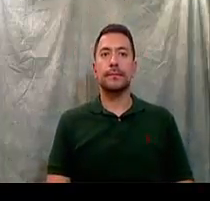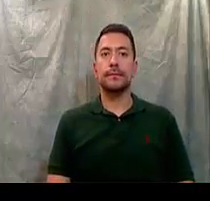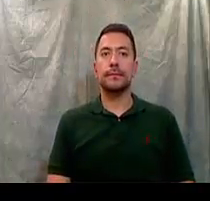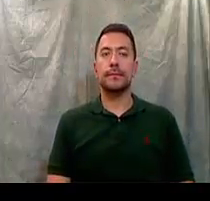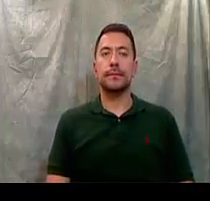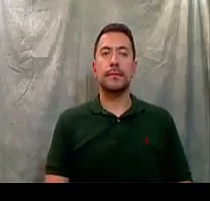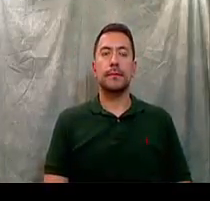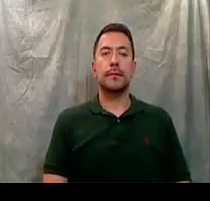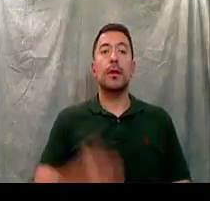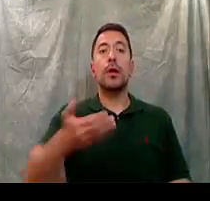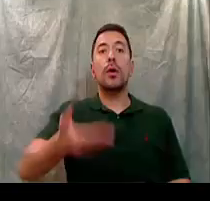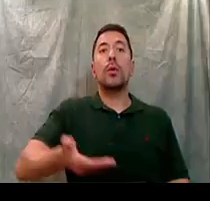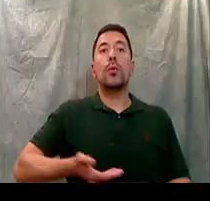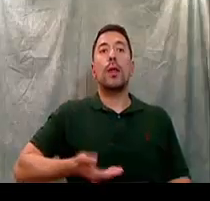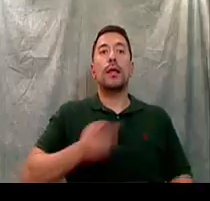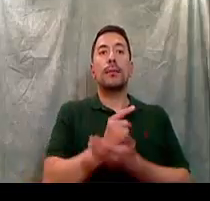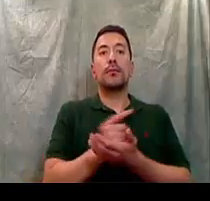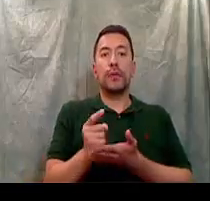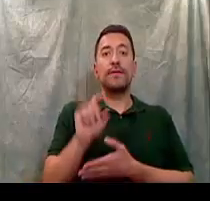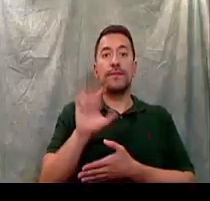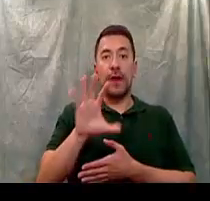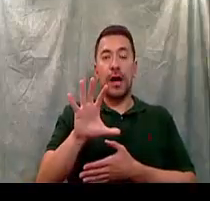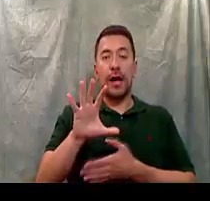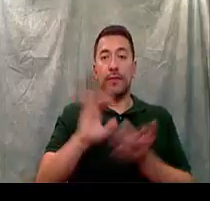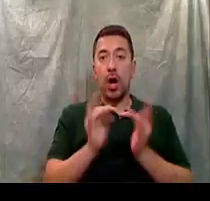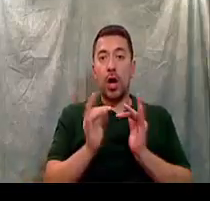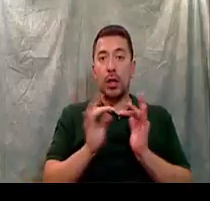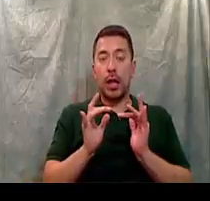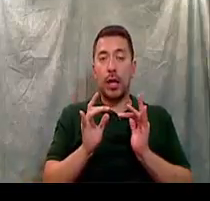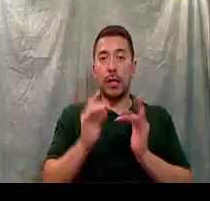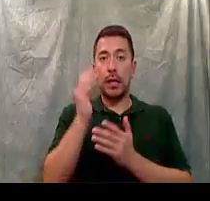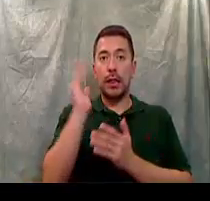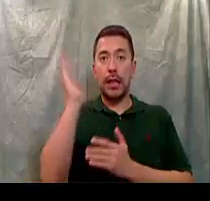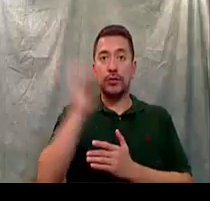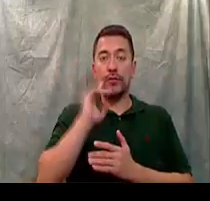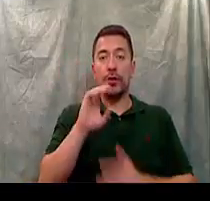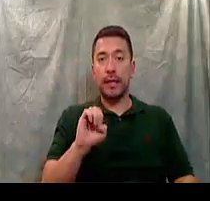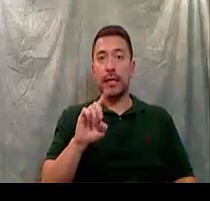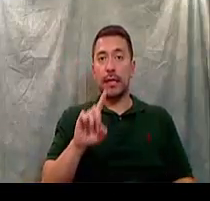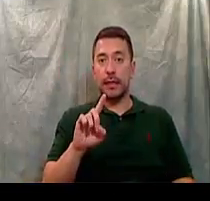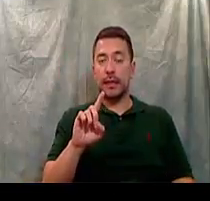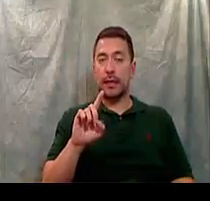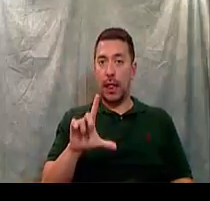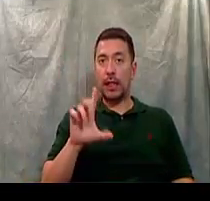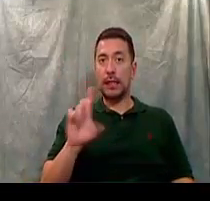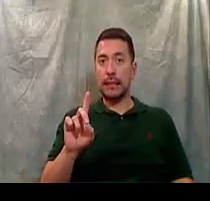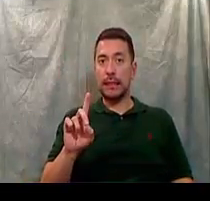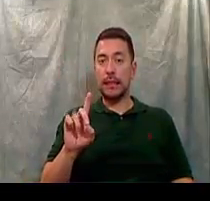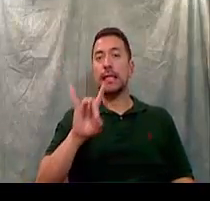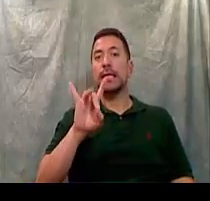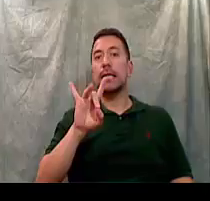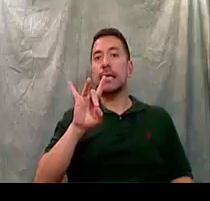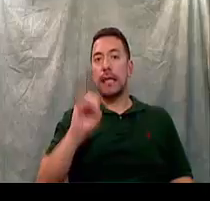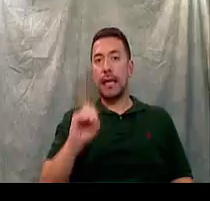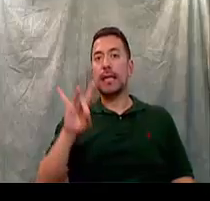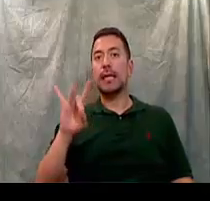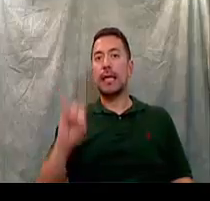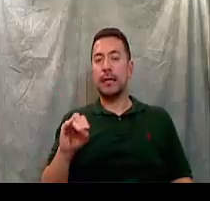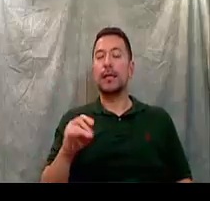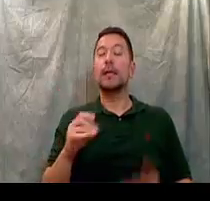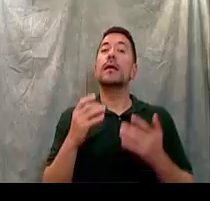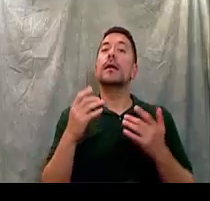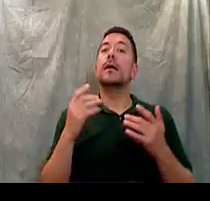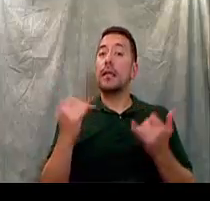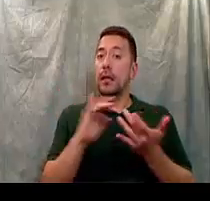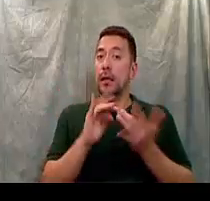Okay, welcome to our Week 5 online lecture for EDLD 8080. The agenda for this online